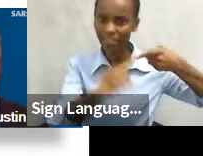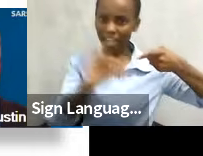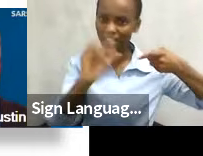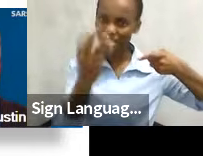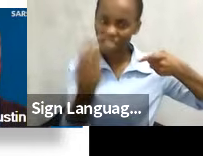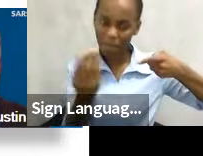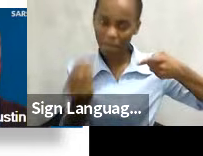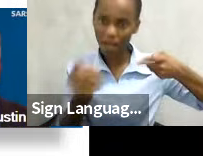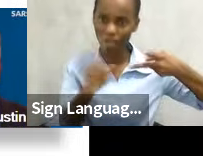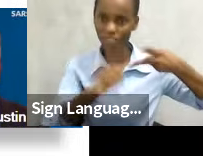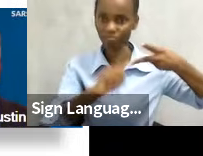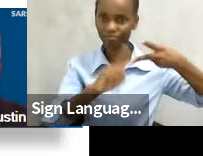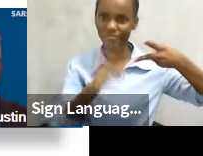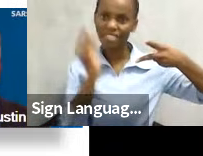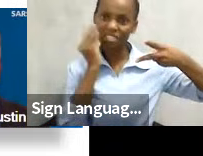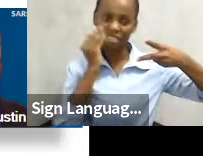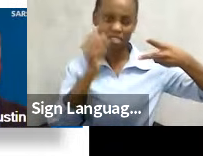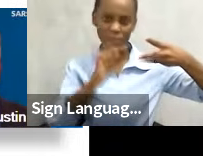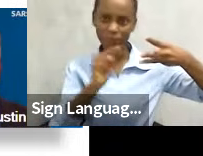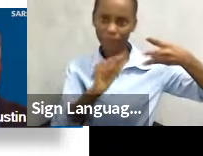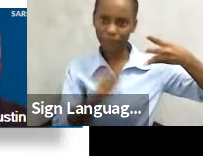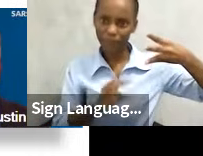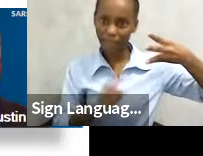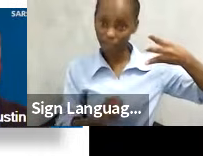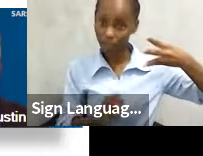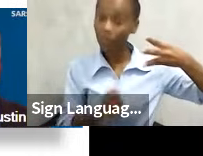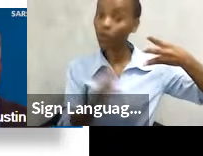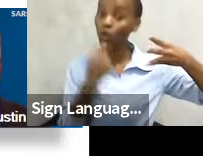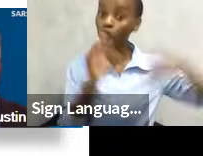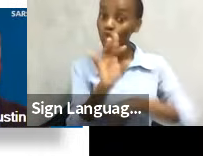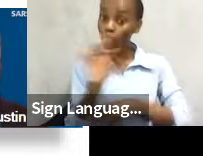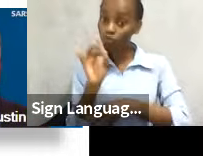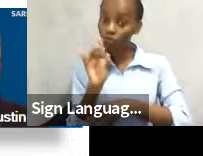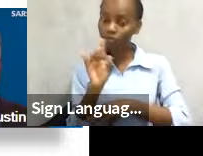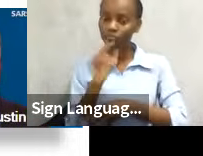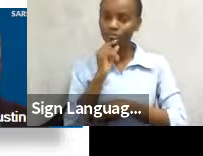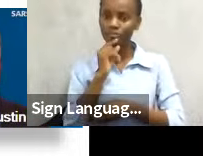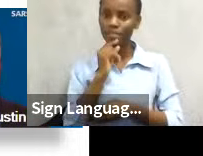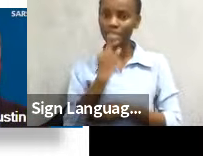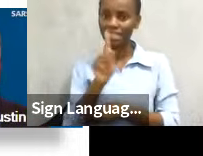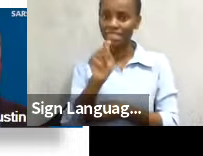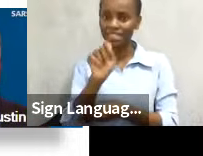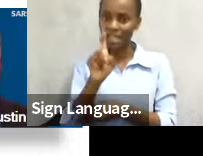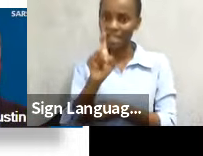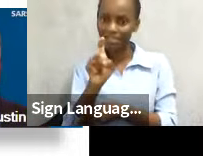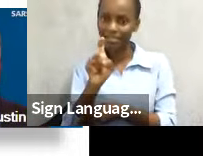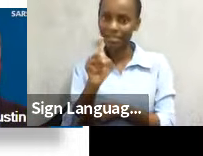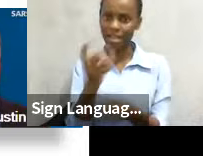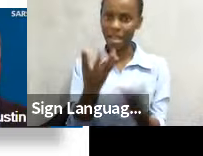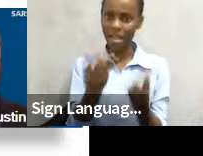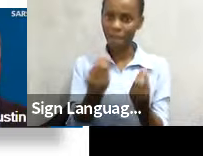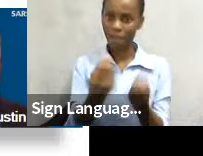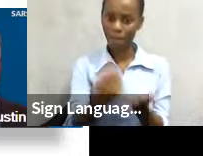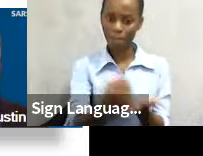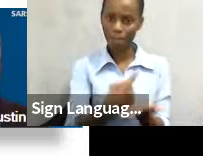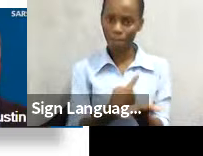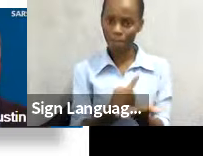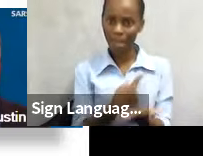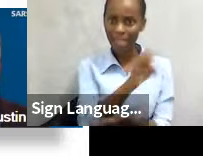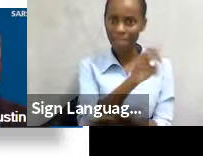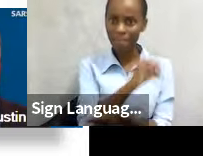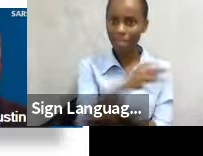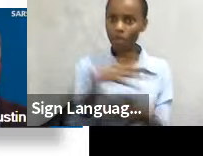that you do choose an option. Do you want us to send your tax number via SMS or via email? And as soon as you click submit, you